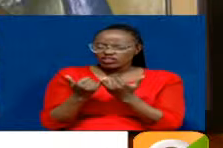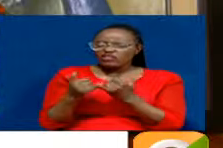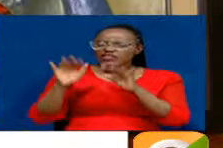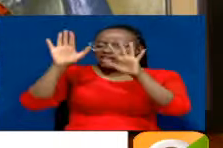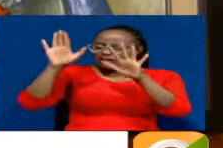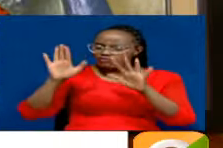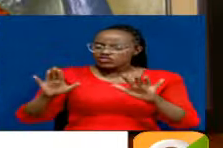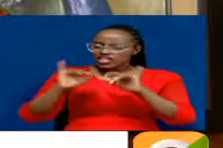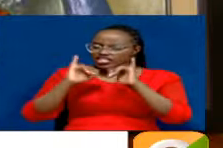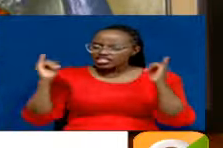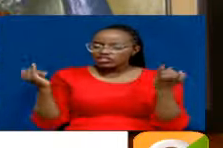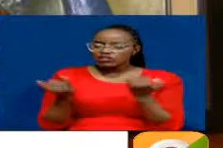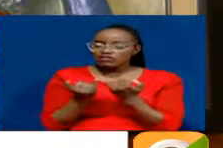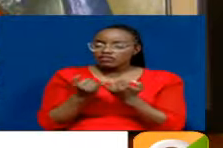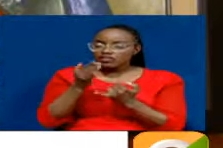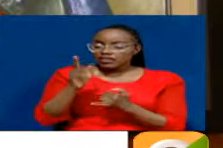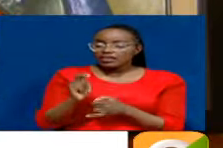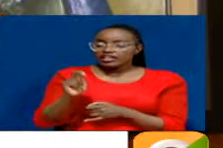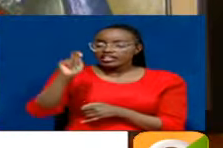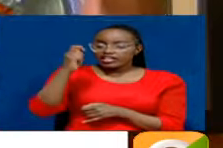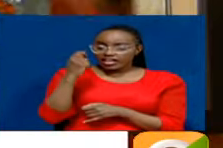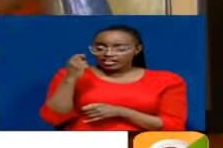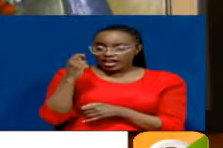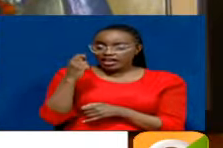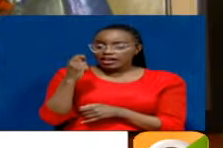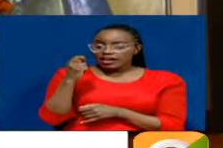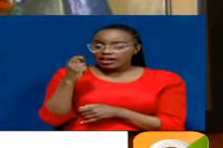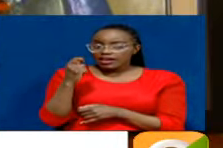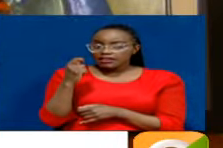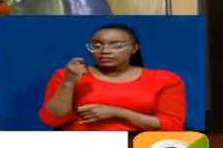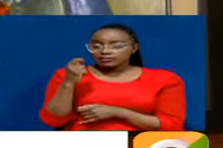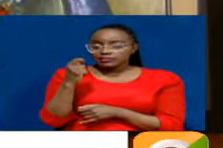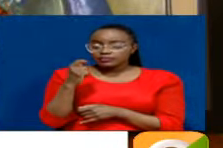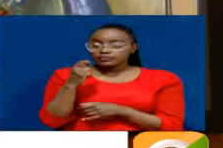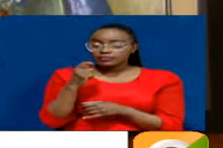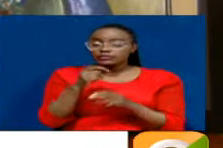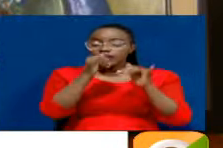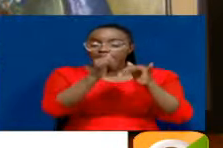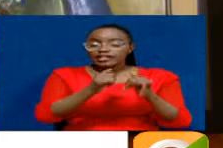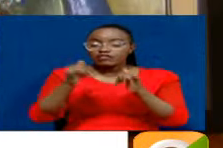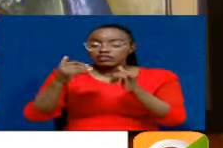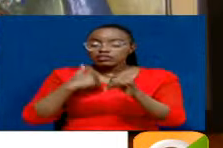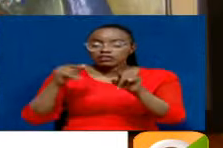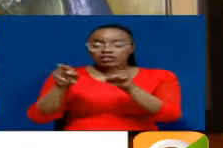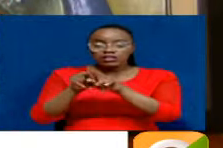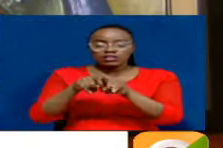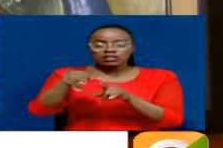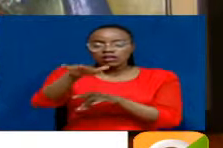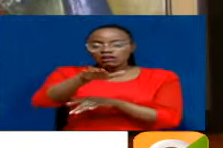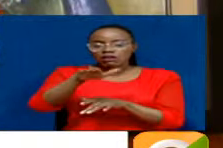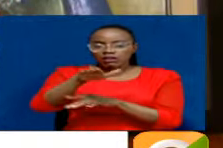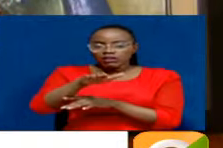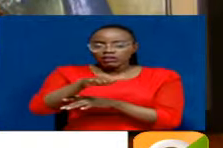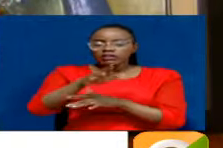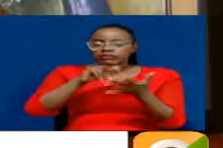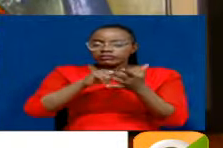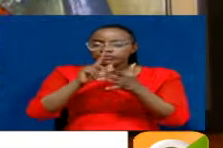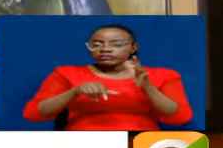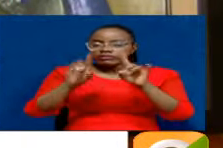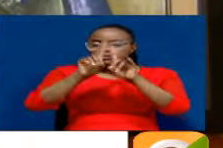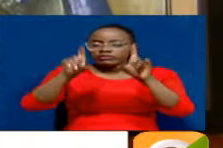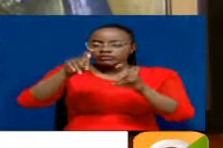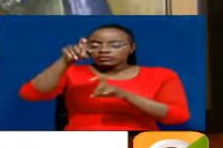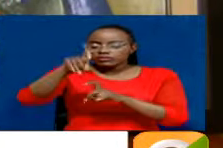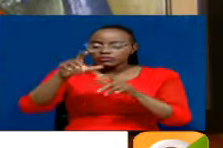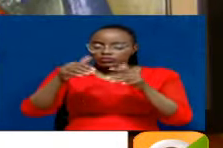critical institutions in the Republic of Kenya, are with the individuals from the same area. And therefore, the question